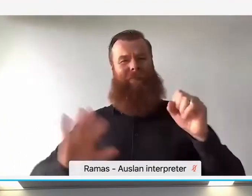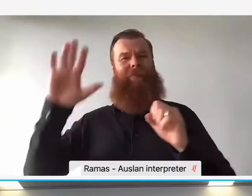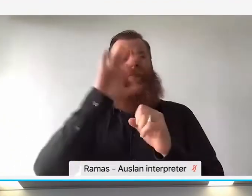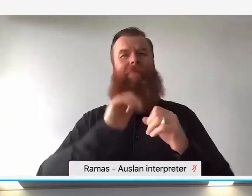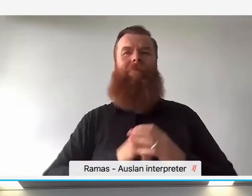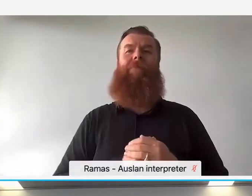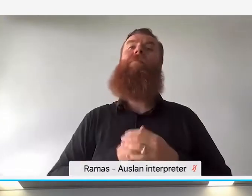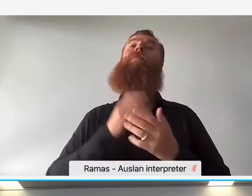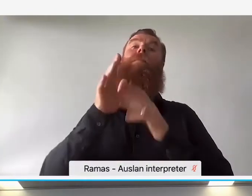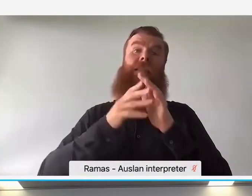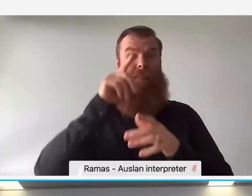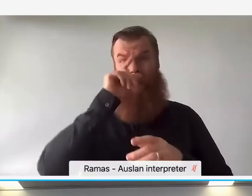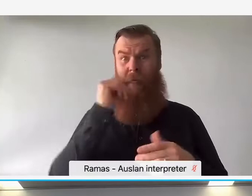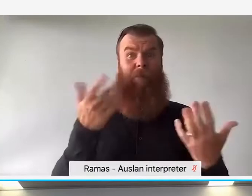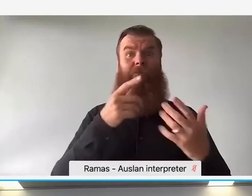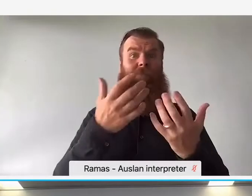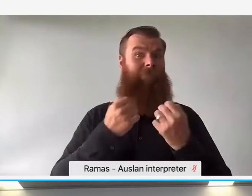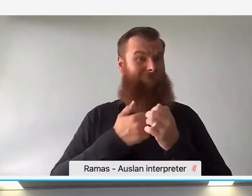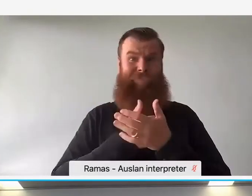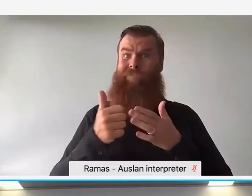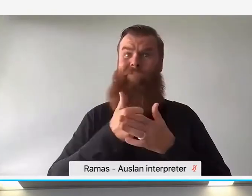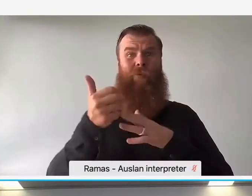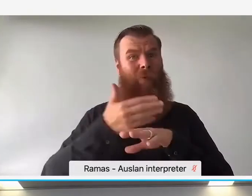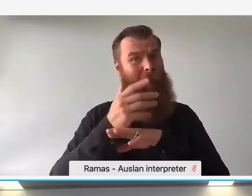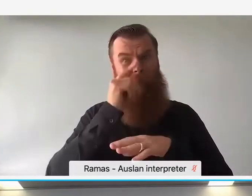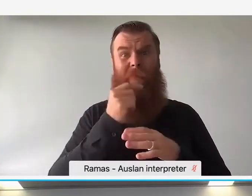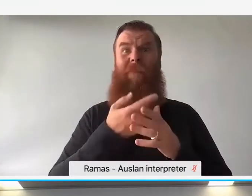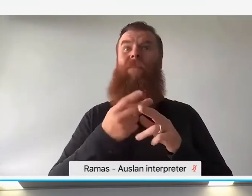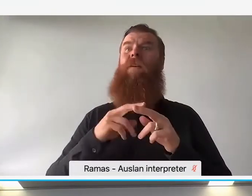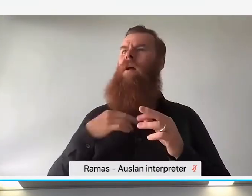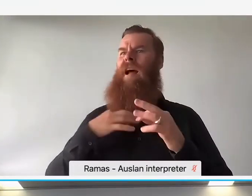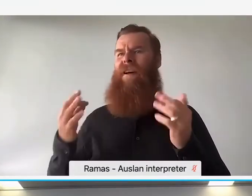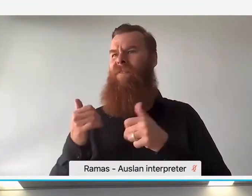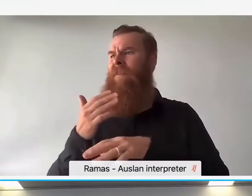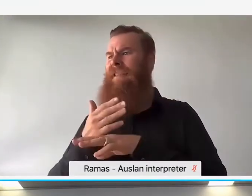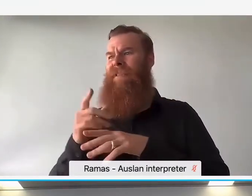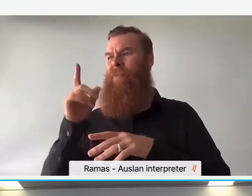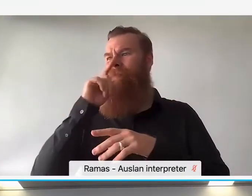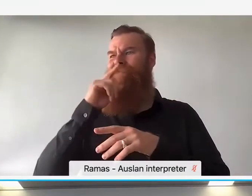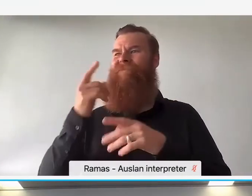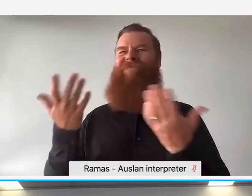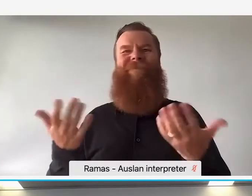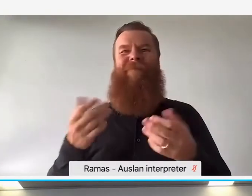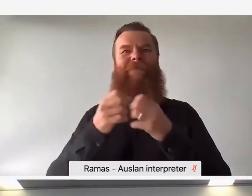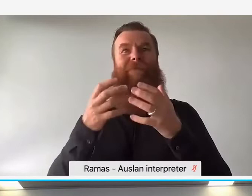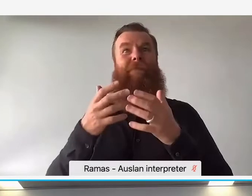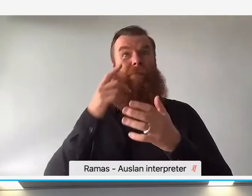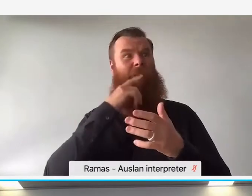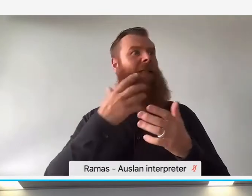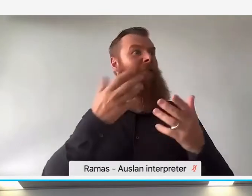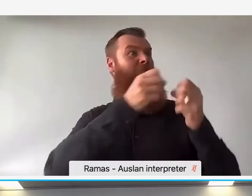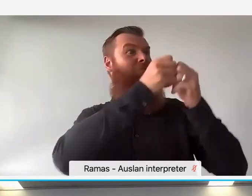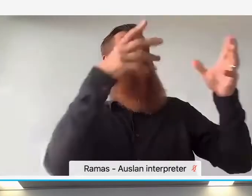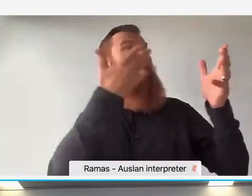workforce when there is not enough local Australian labour to meet demand, and we test the market to make sure that that occurs.